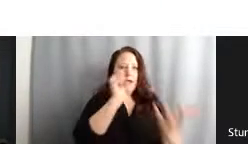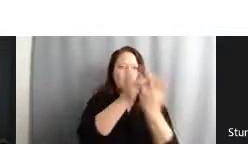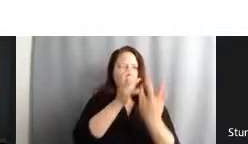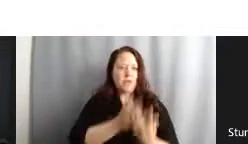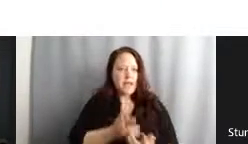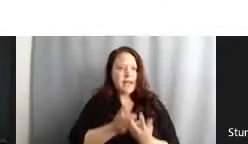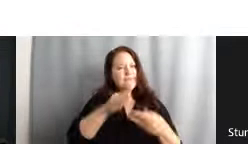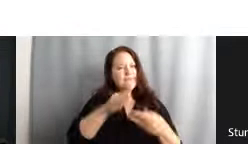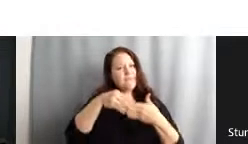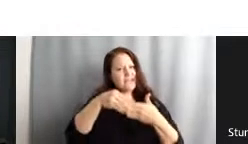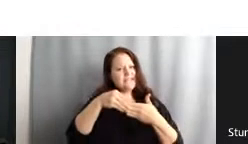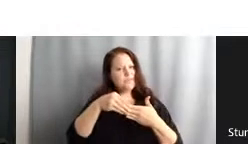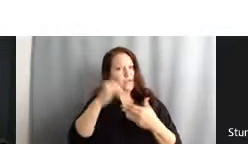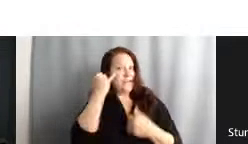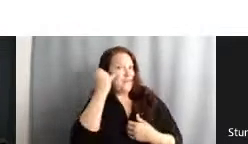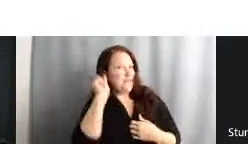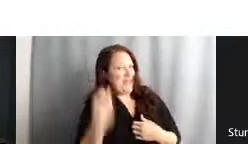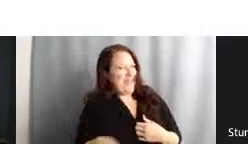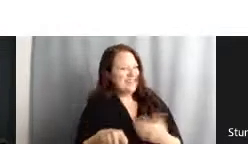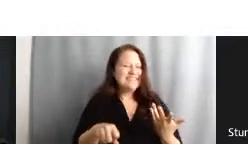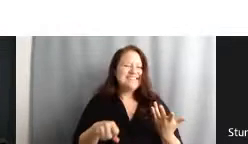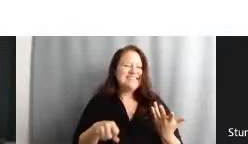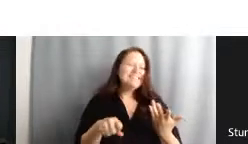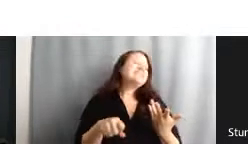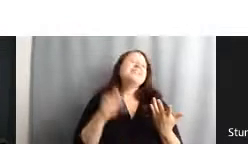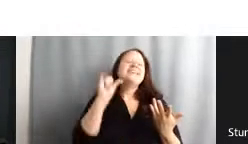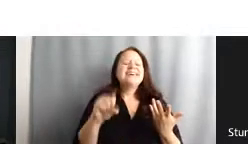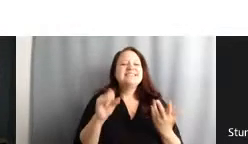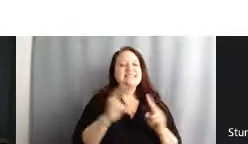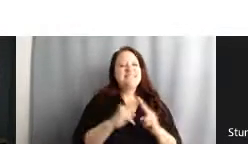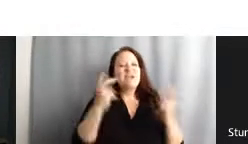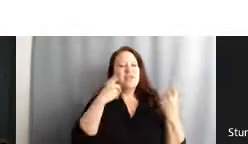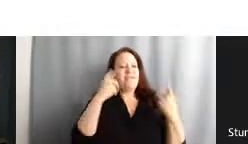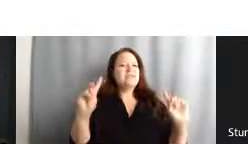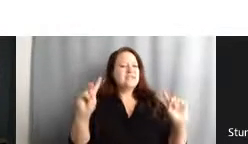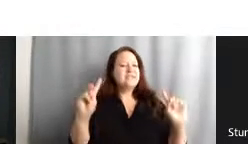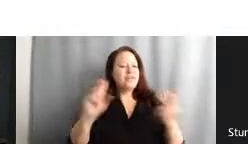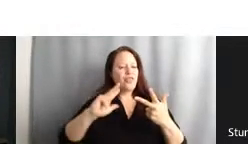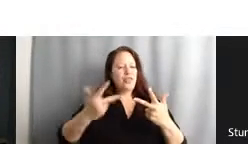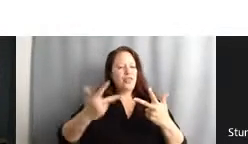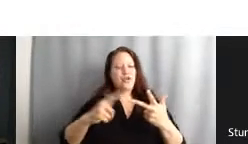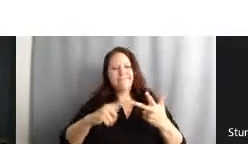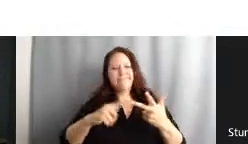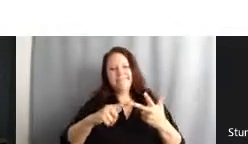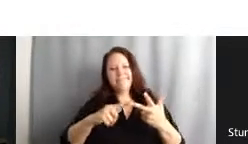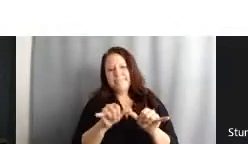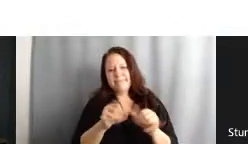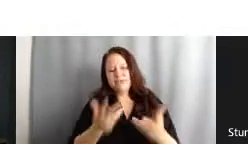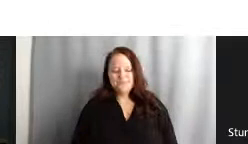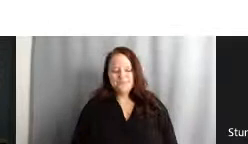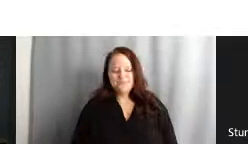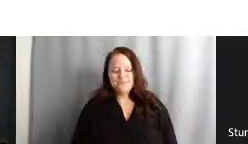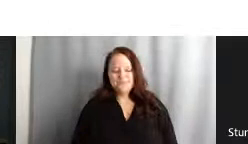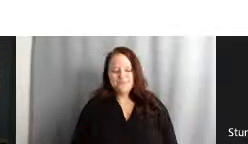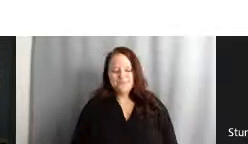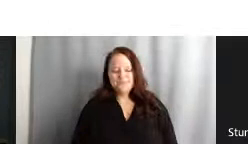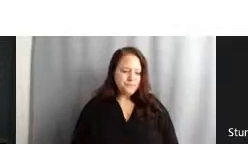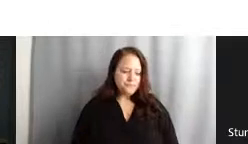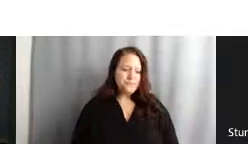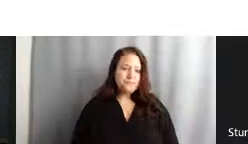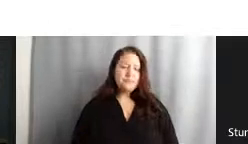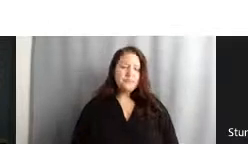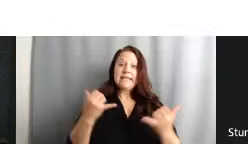where you can is something that is a very effective tertiary measure. And so I'll